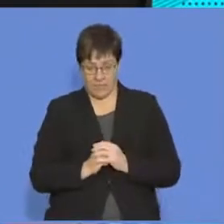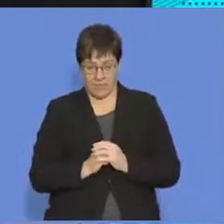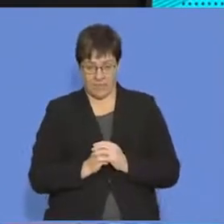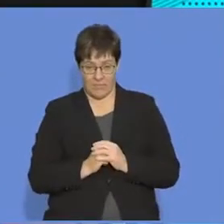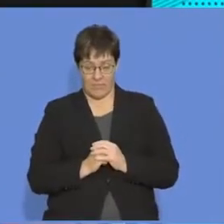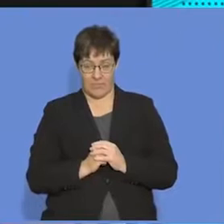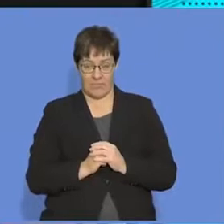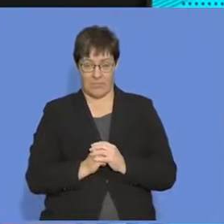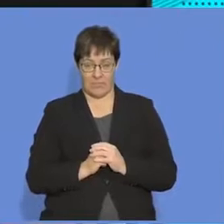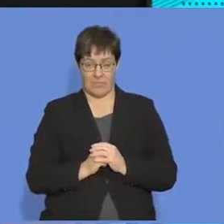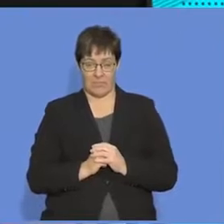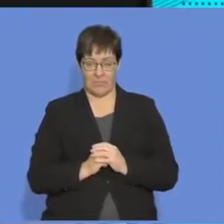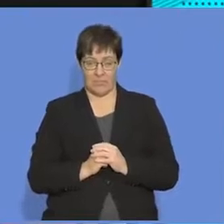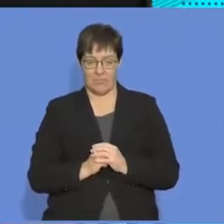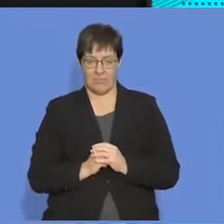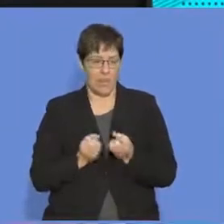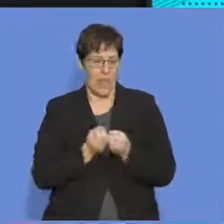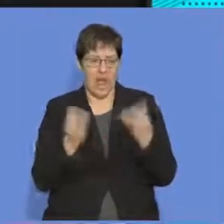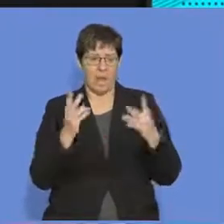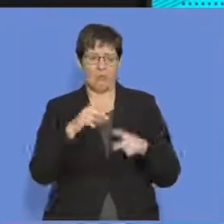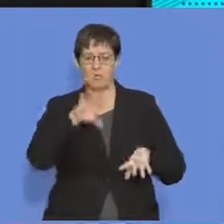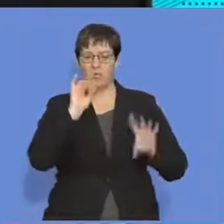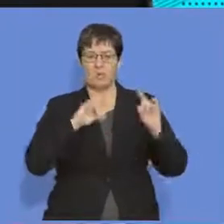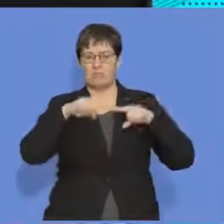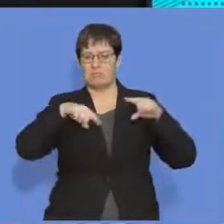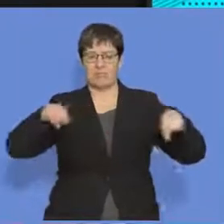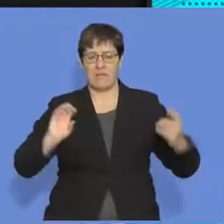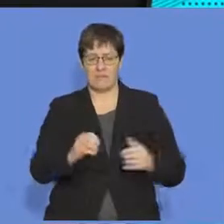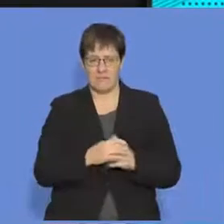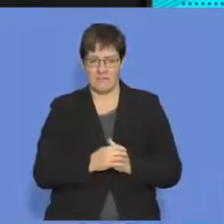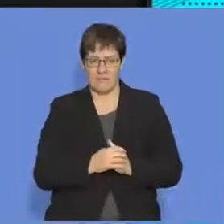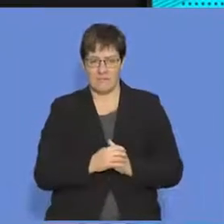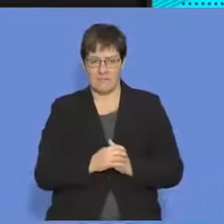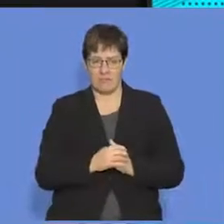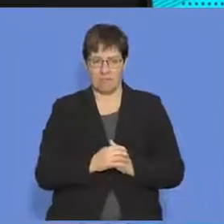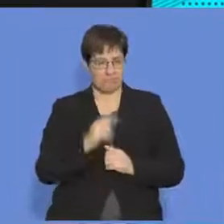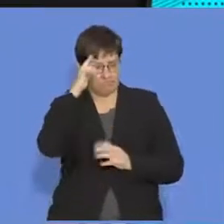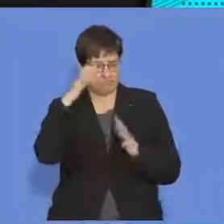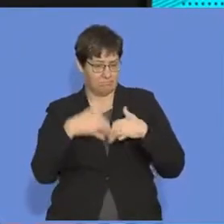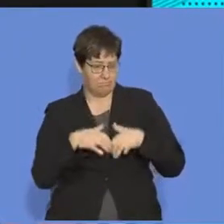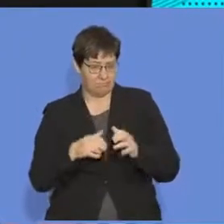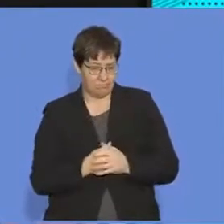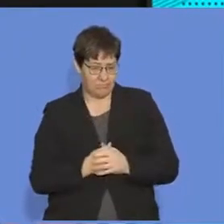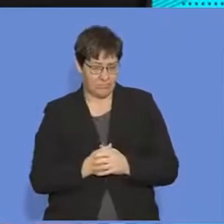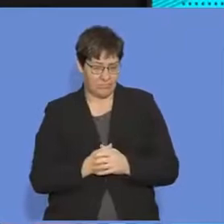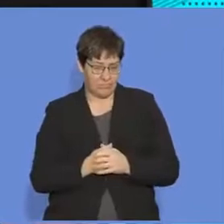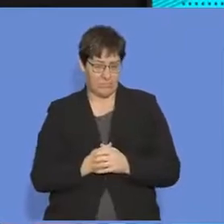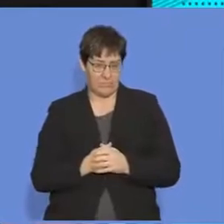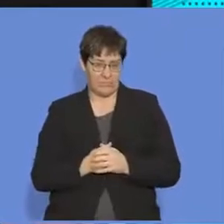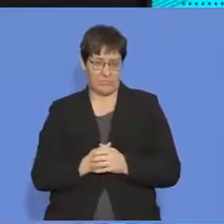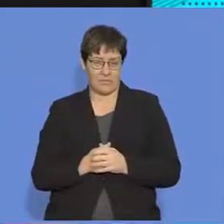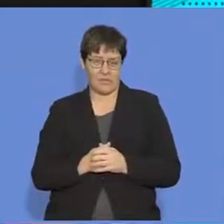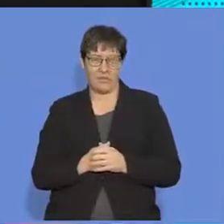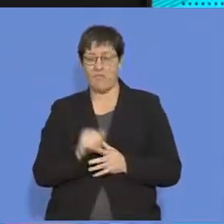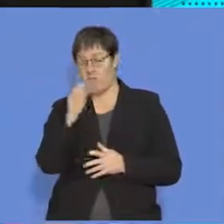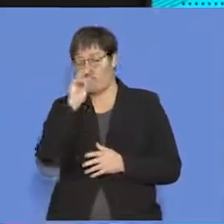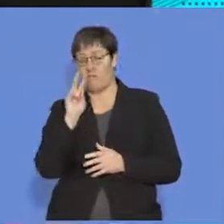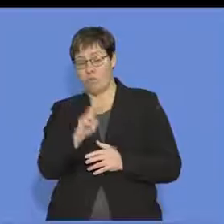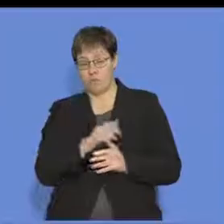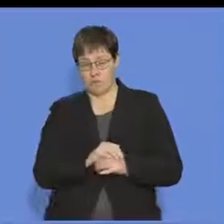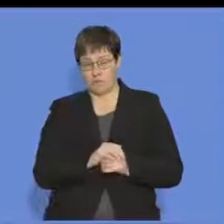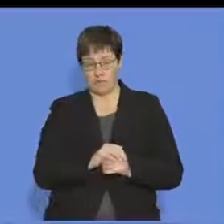2. So how many choices are there? Can you think about this? Okay, so if you look